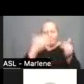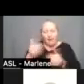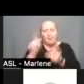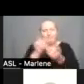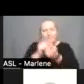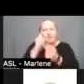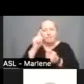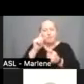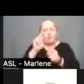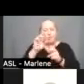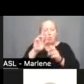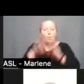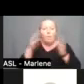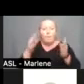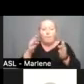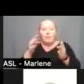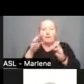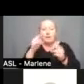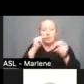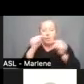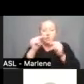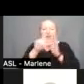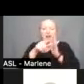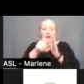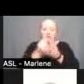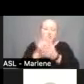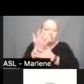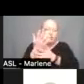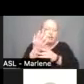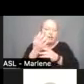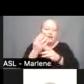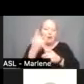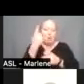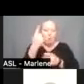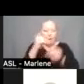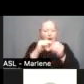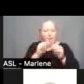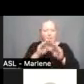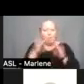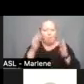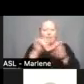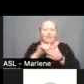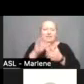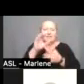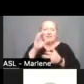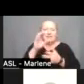reopen our negotiations um later a little bit later in the spring and we just have one item open and that's salary and benefits